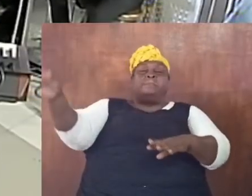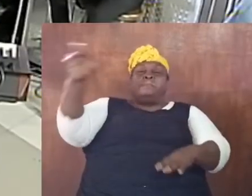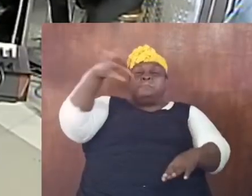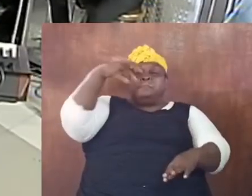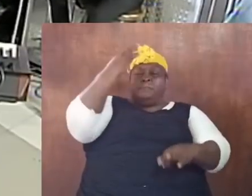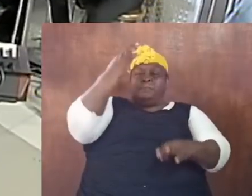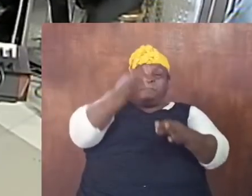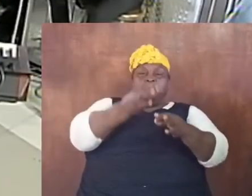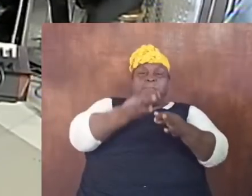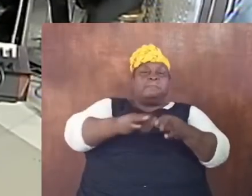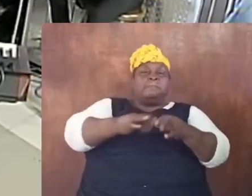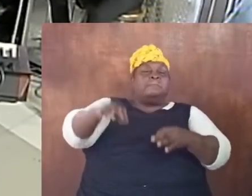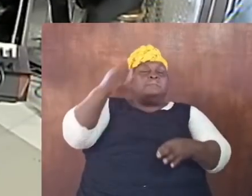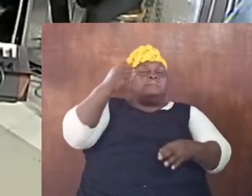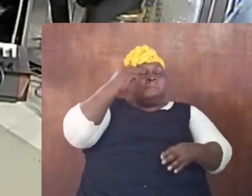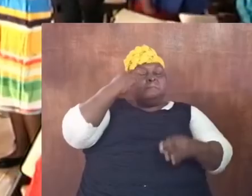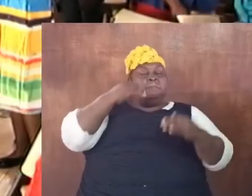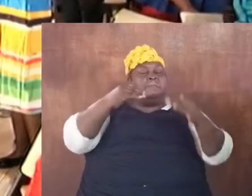faith degree.